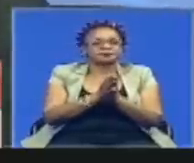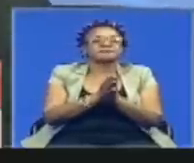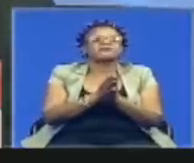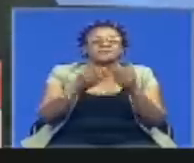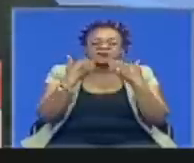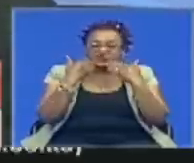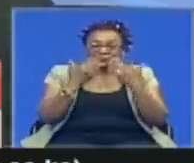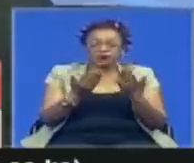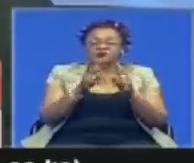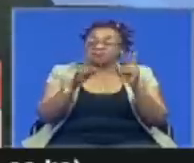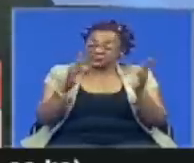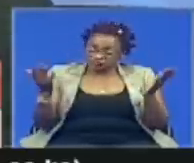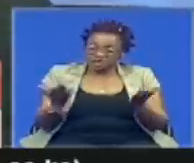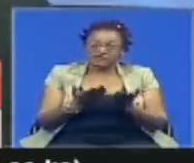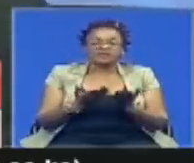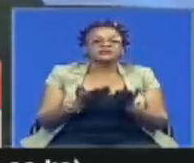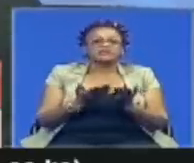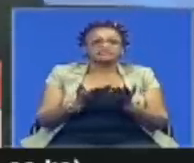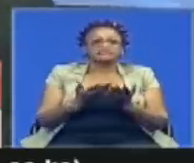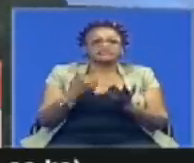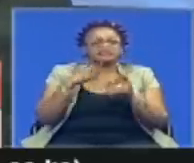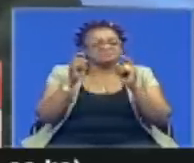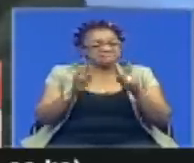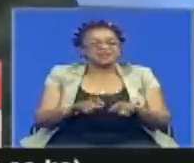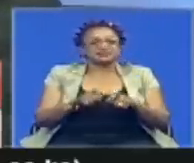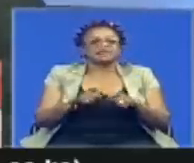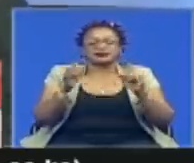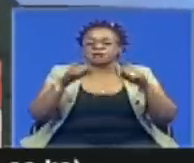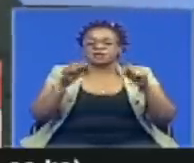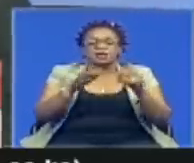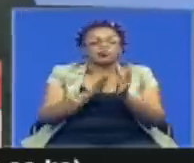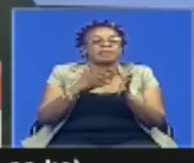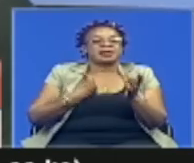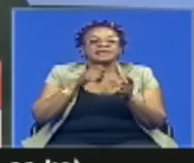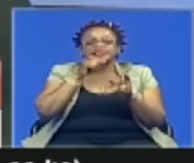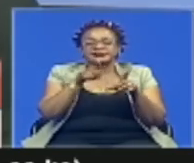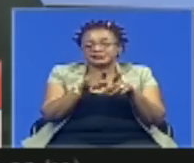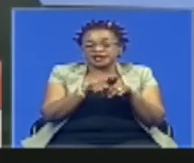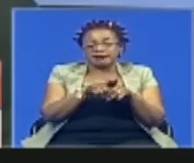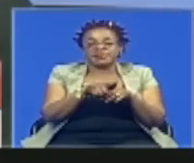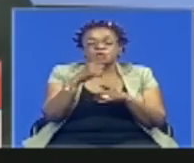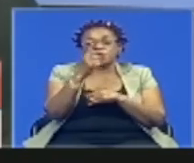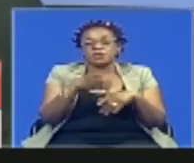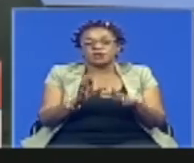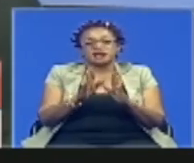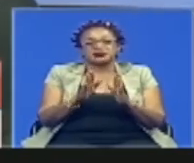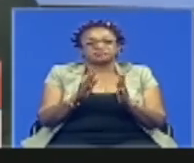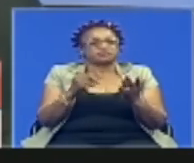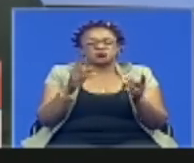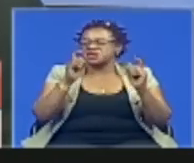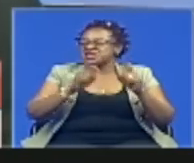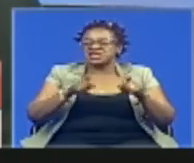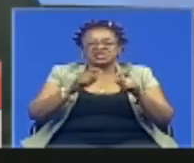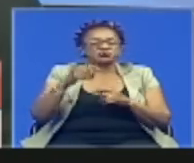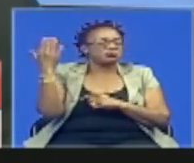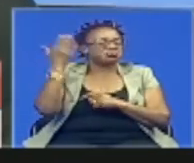having me tonight. First and foremost, I must concur with my sister in one respect, that we do not need to preach